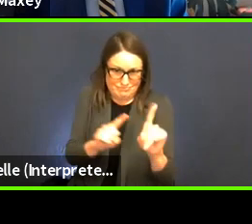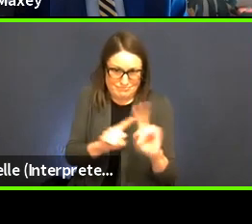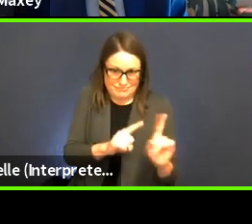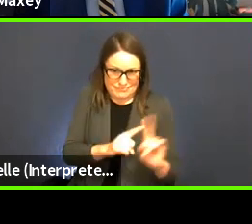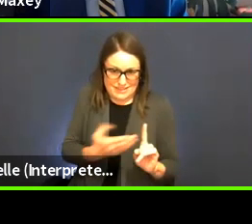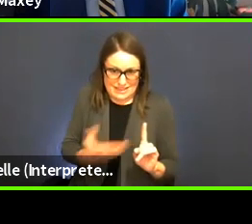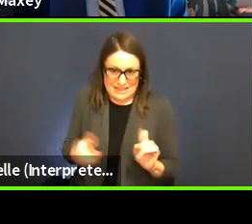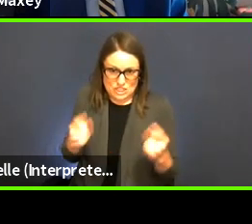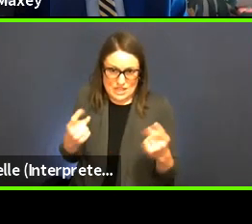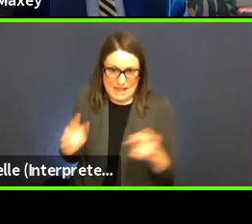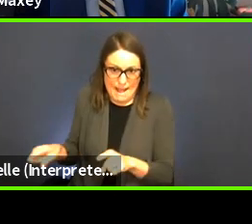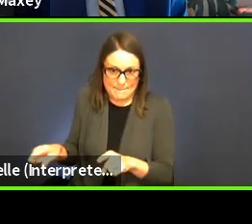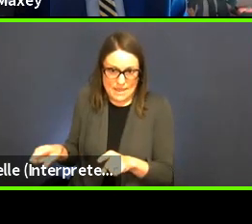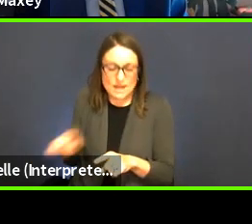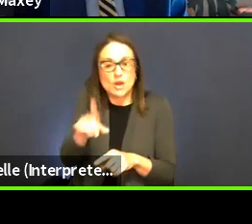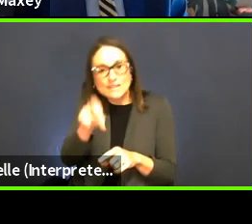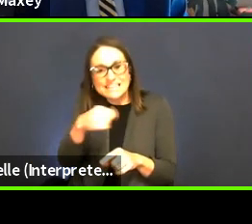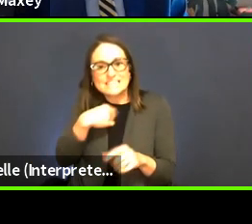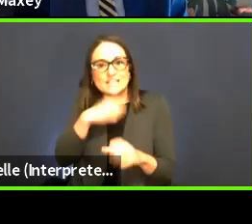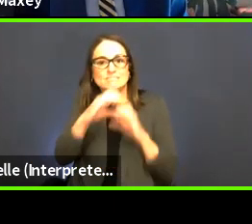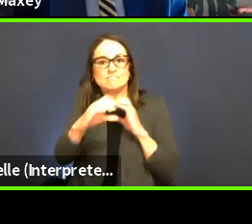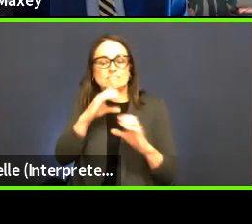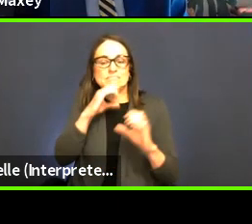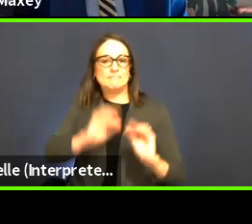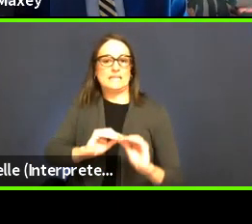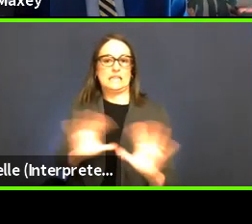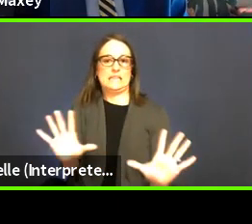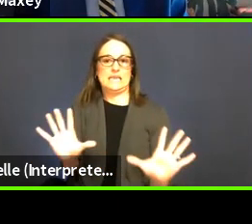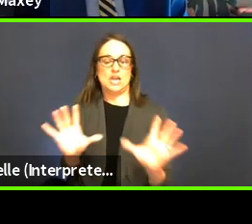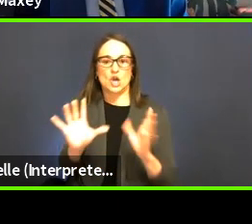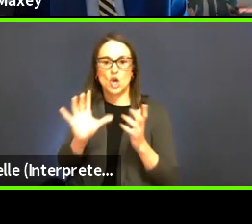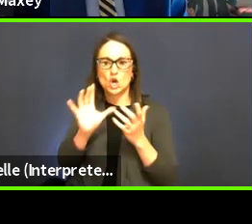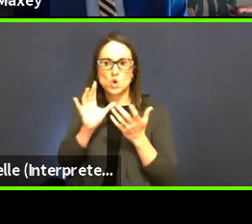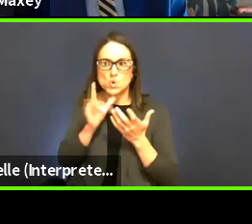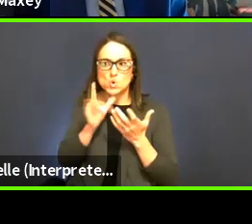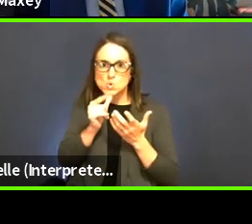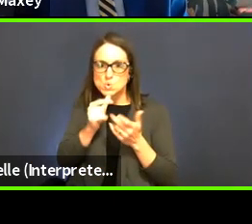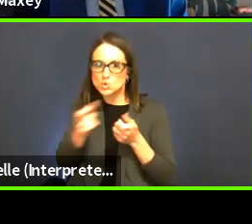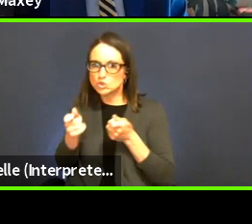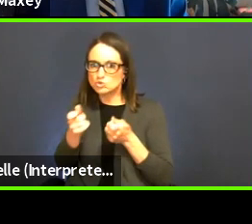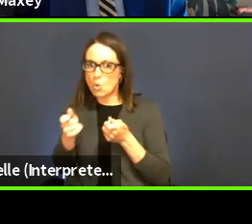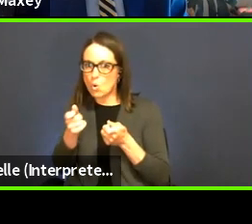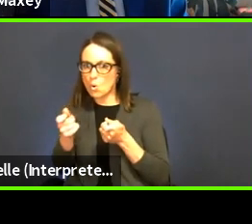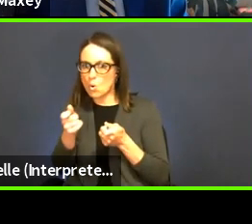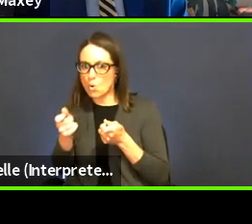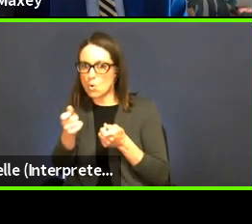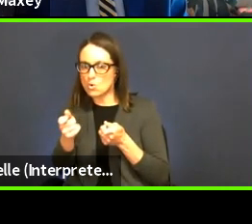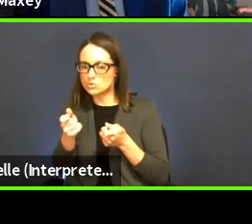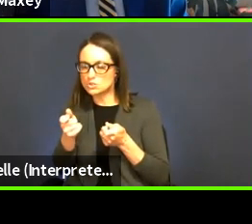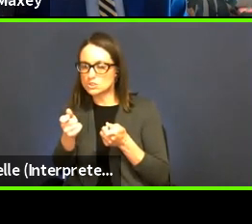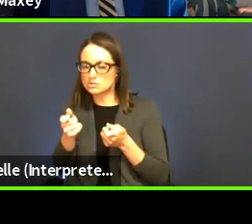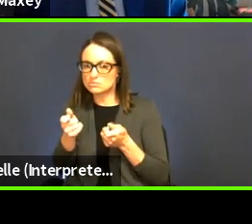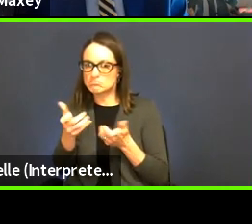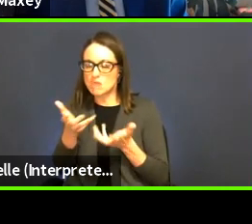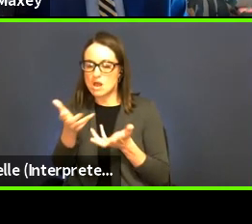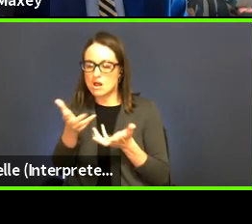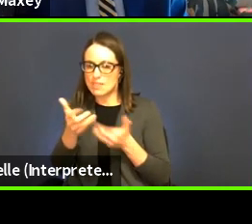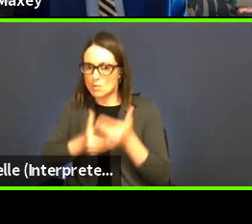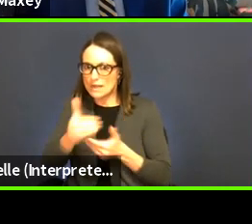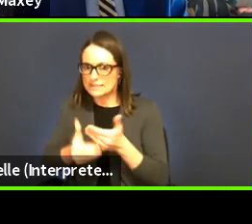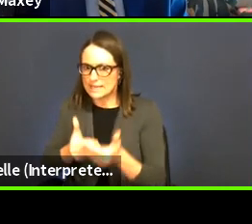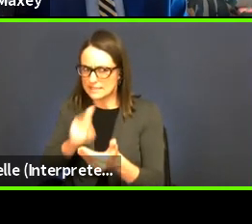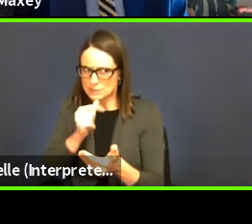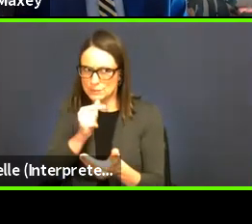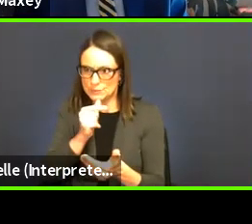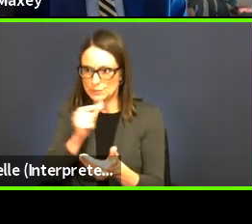have conversations to be clear about who controls, you know, the process.